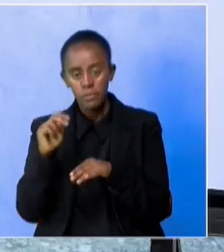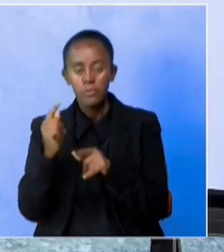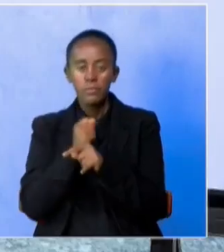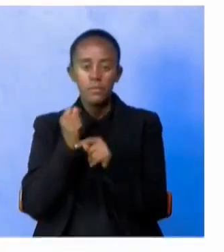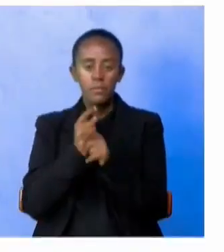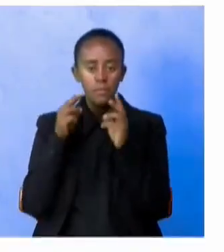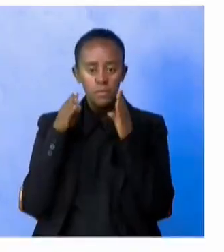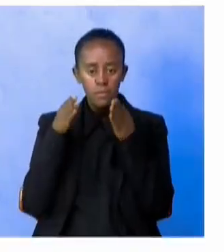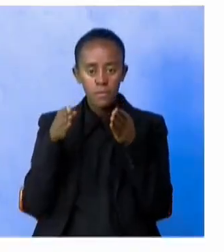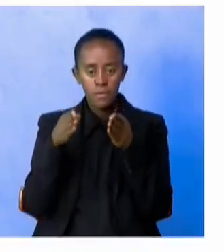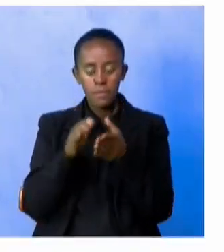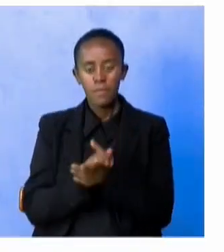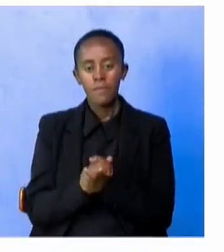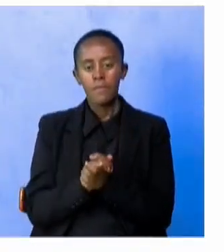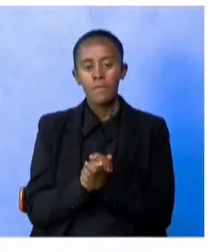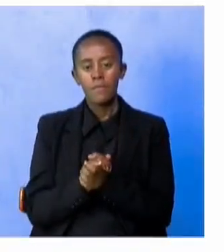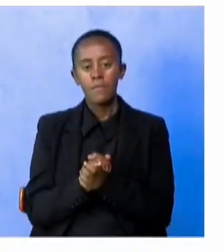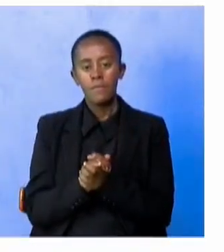the house